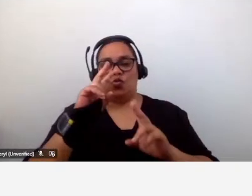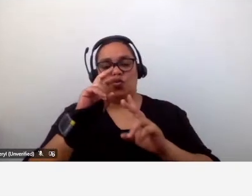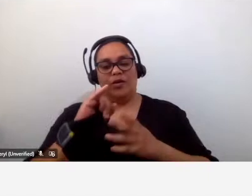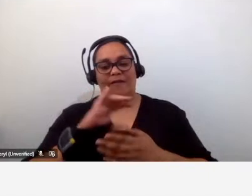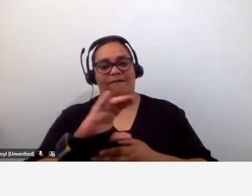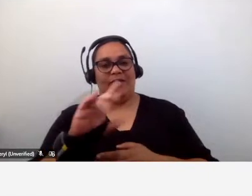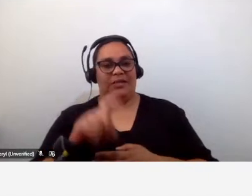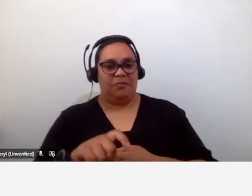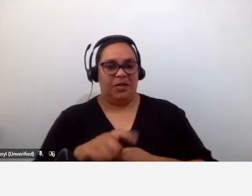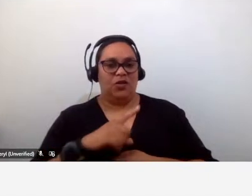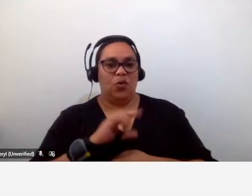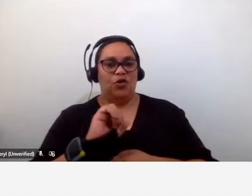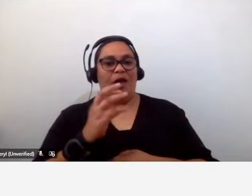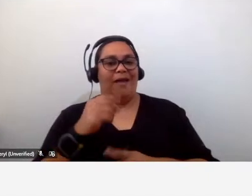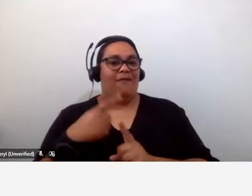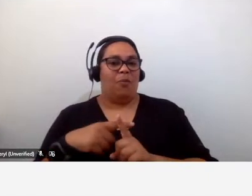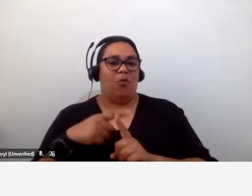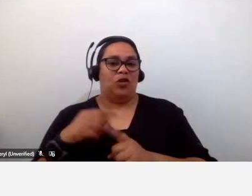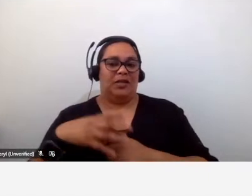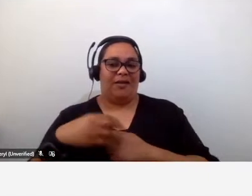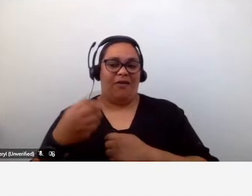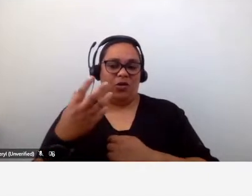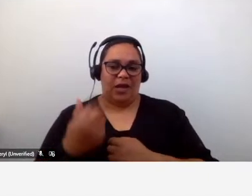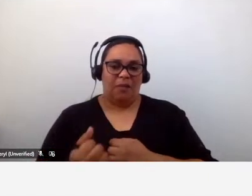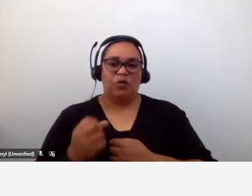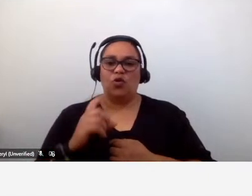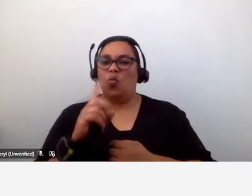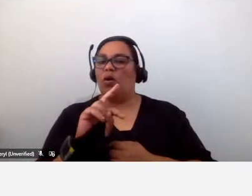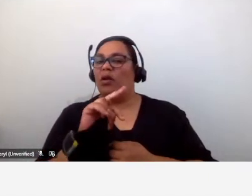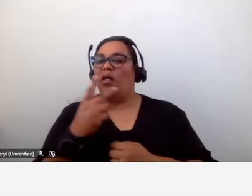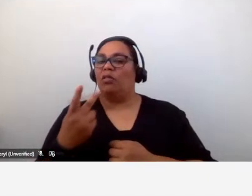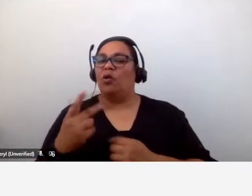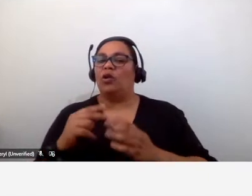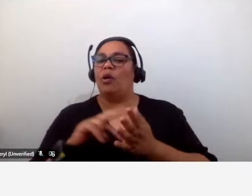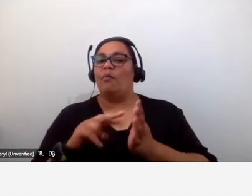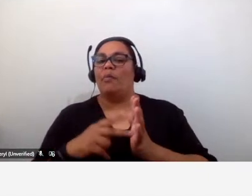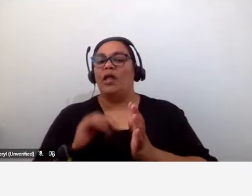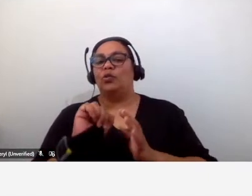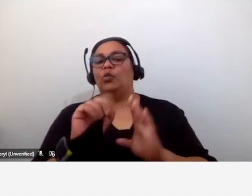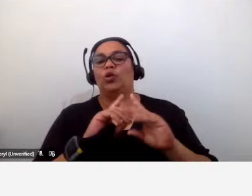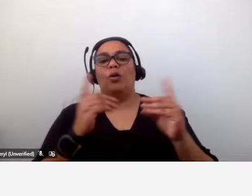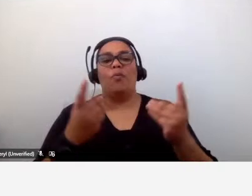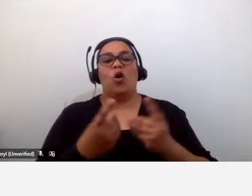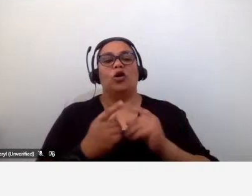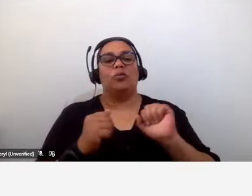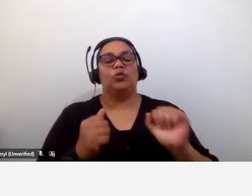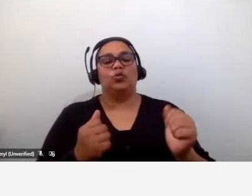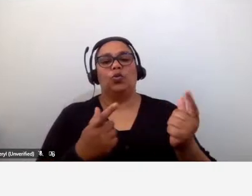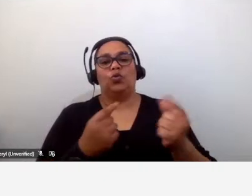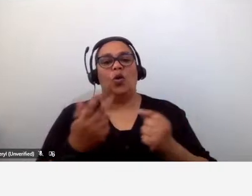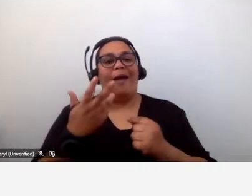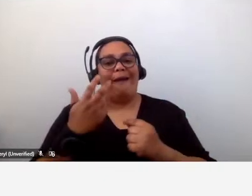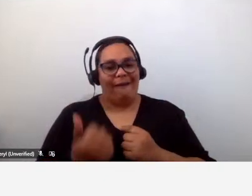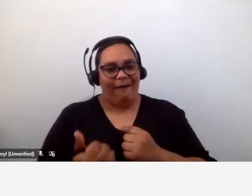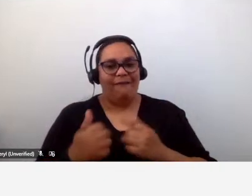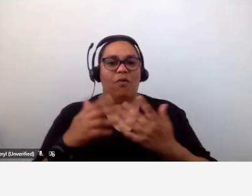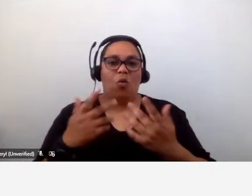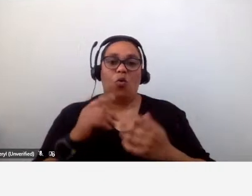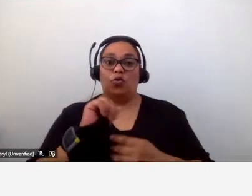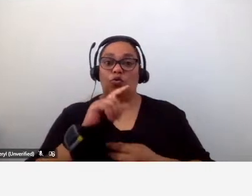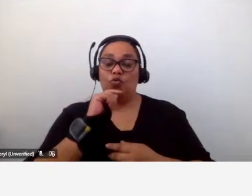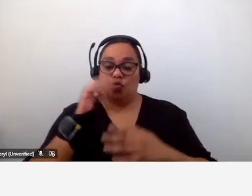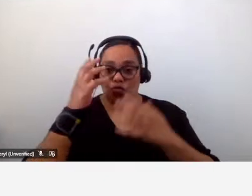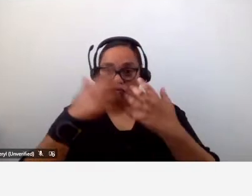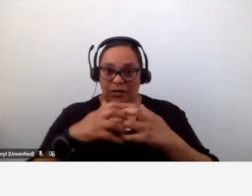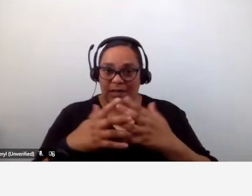because it has a positive outcome. What alternative plans have the department been having, or have they ever